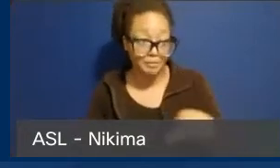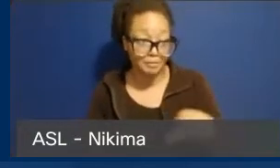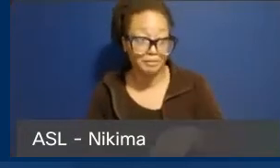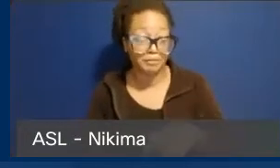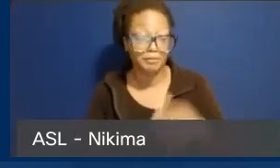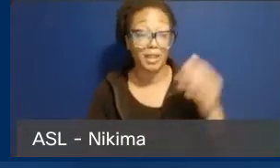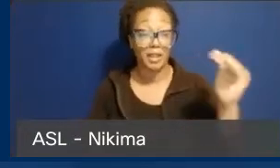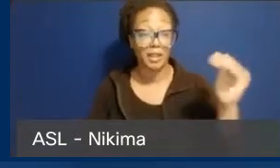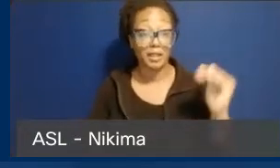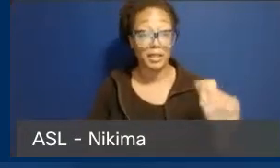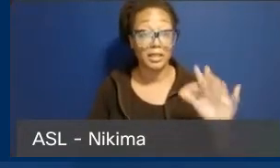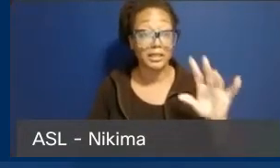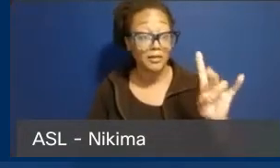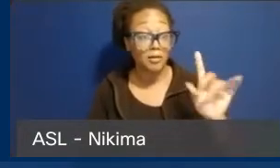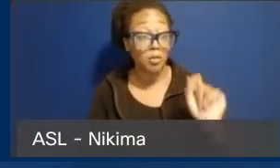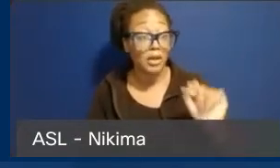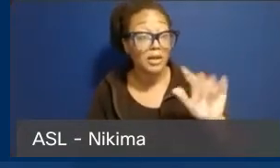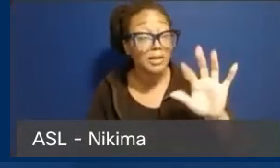7.9 million of that